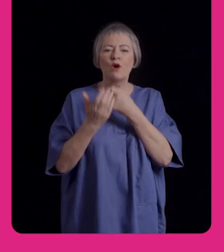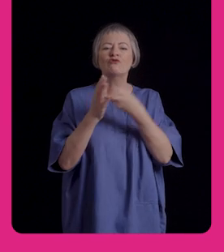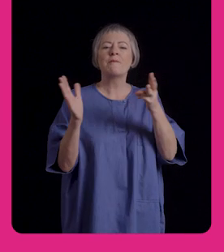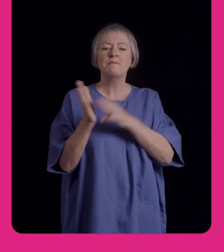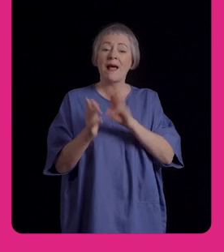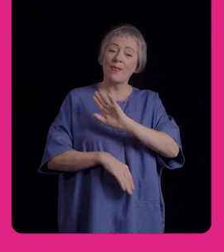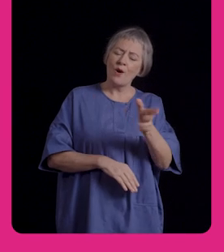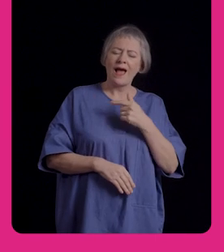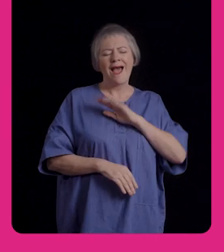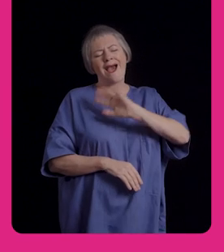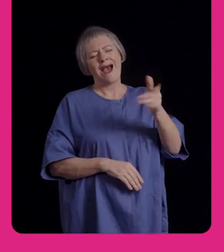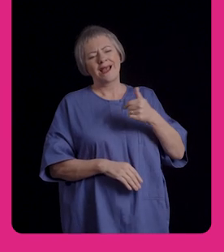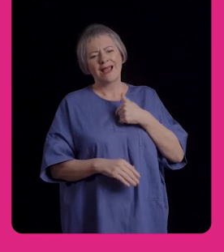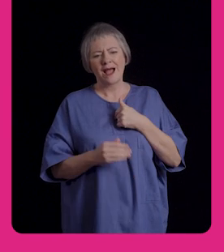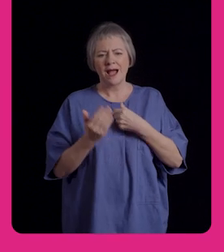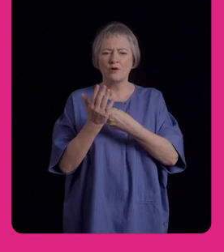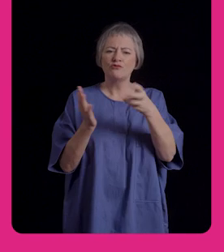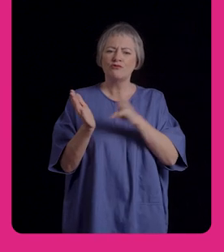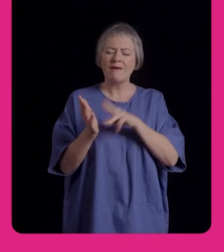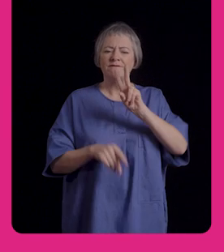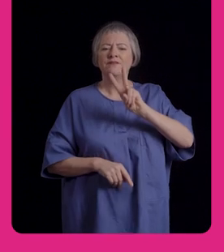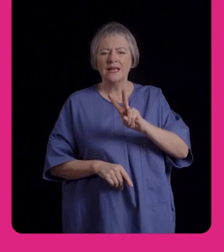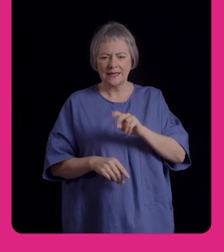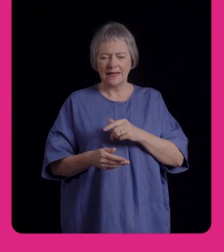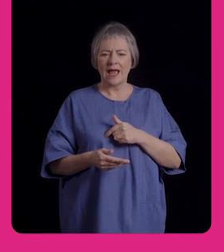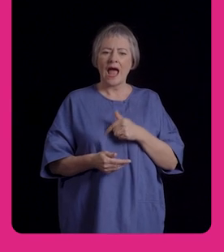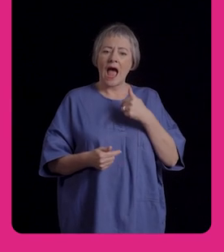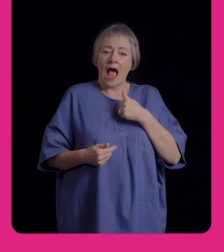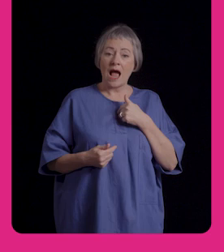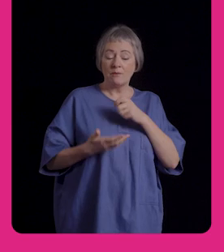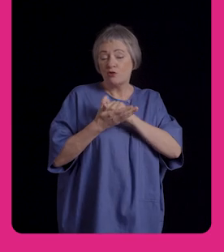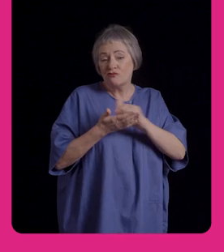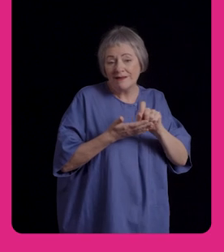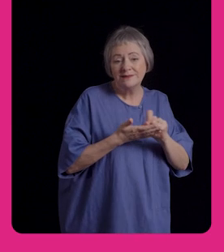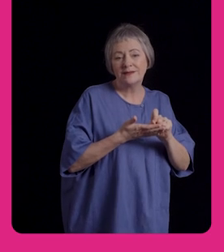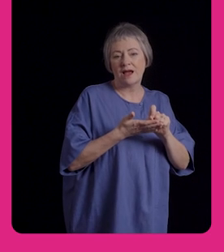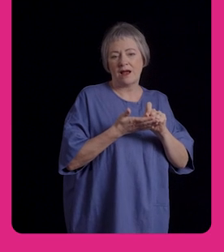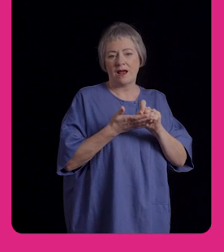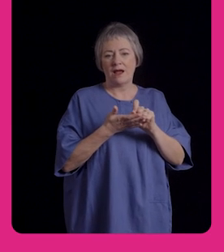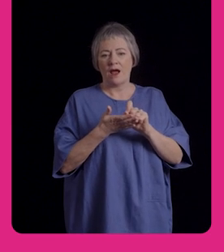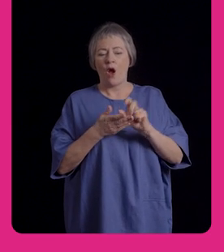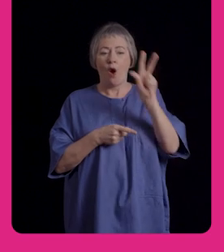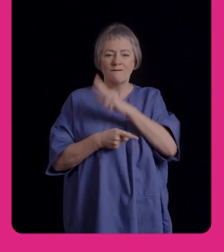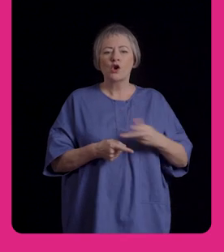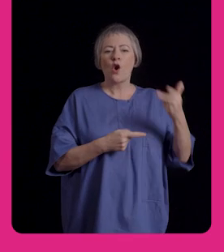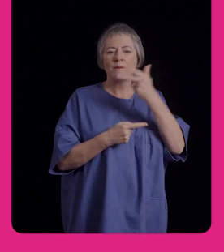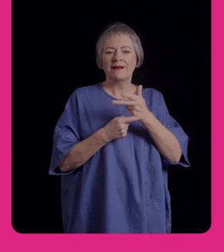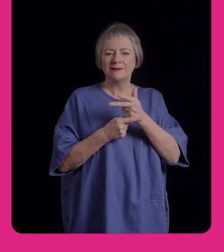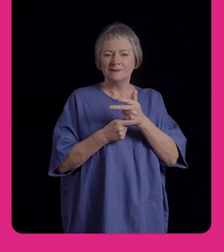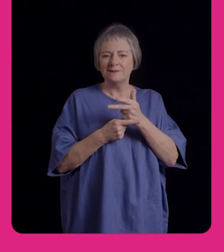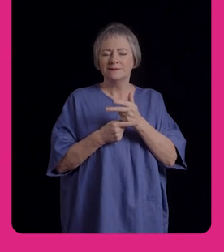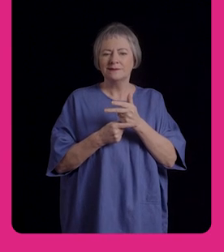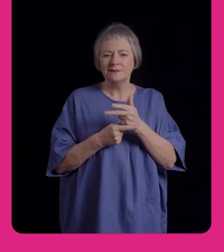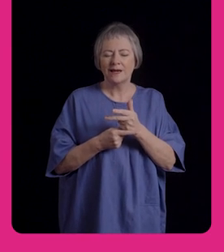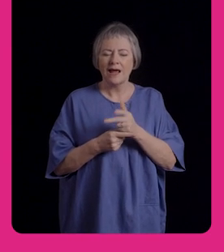hello. Yeah, hi everyone. I'm Ram V. I am a writer of comics and graphic novels